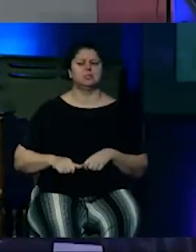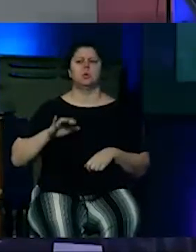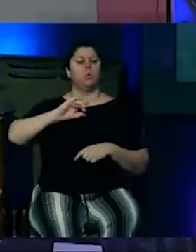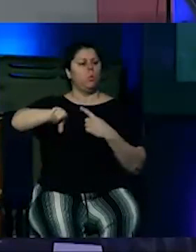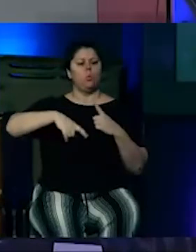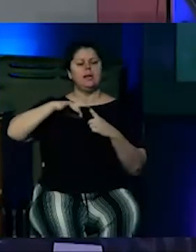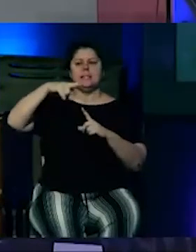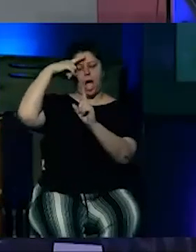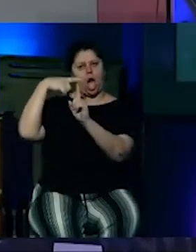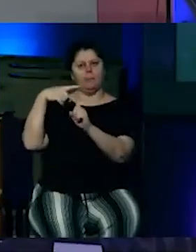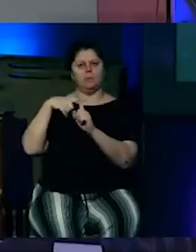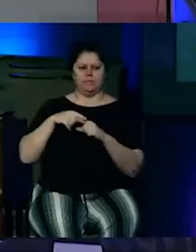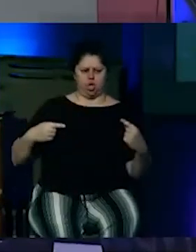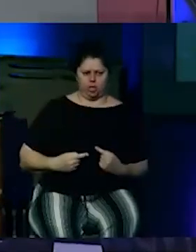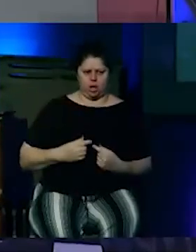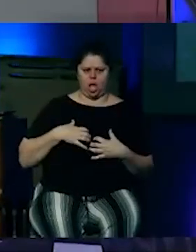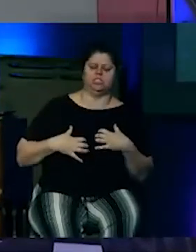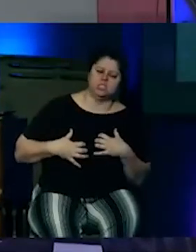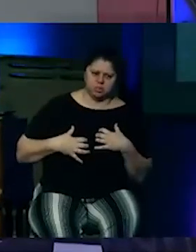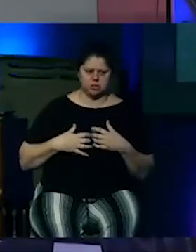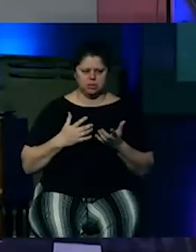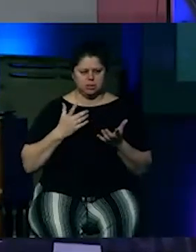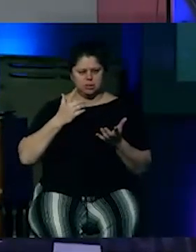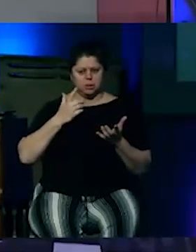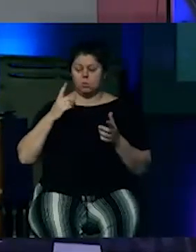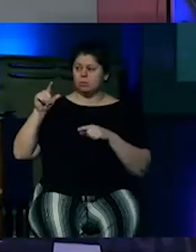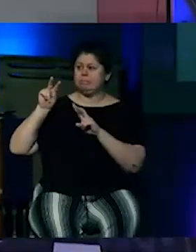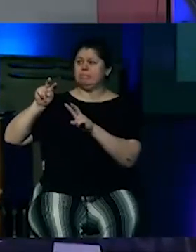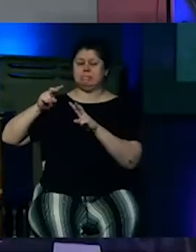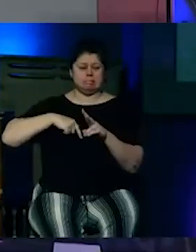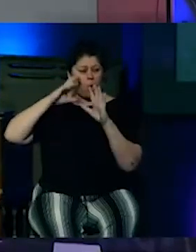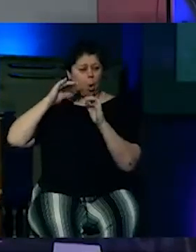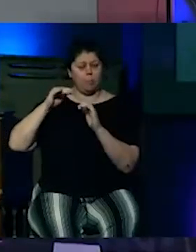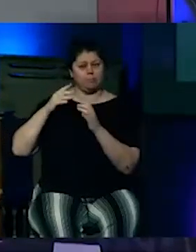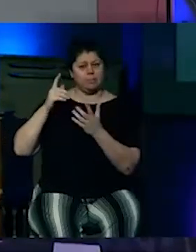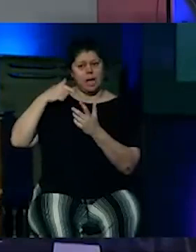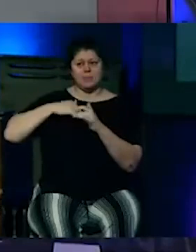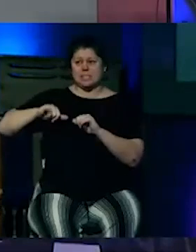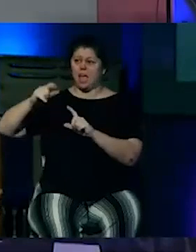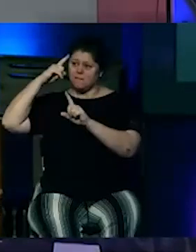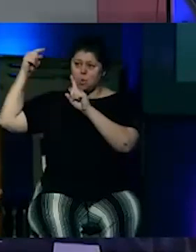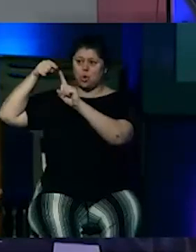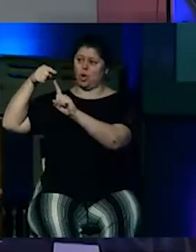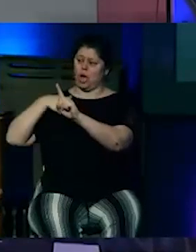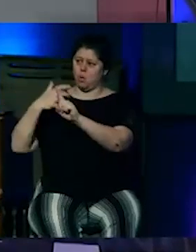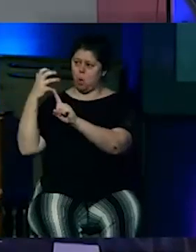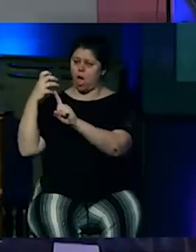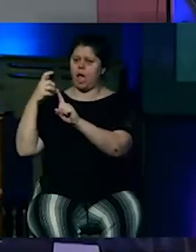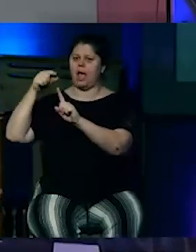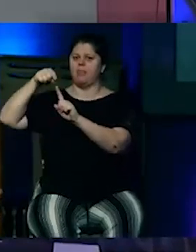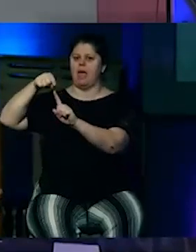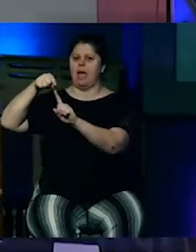optimism become cruel? Because the thing that we hope to gain in staying became